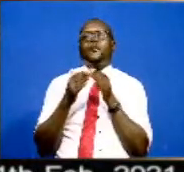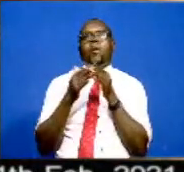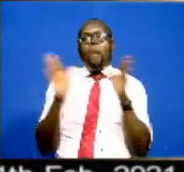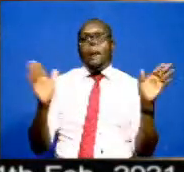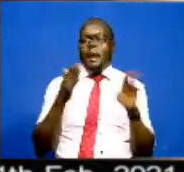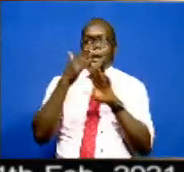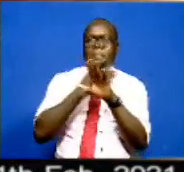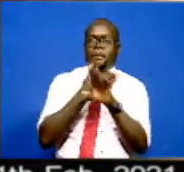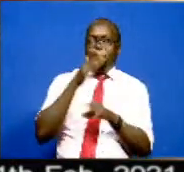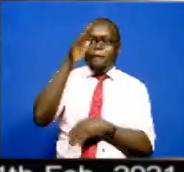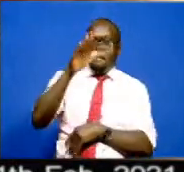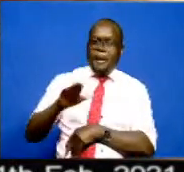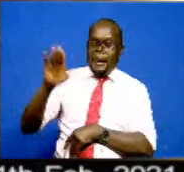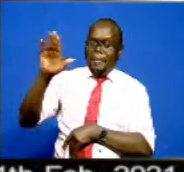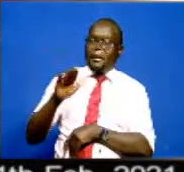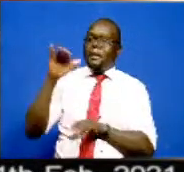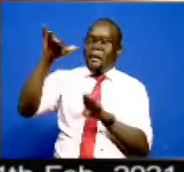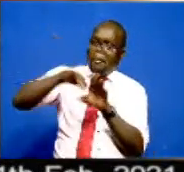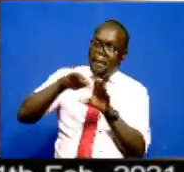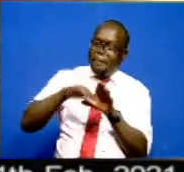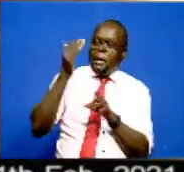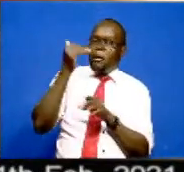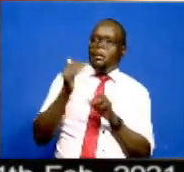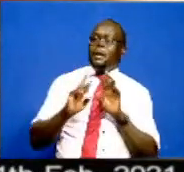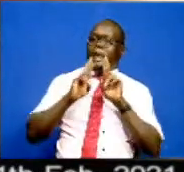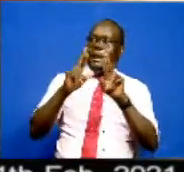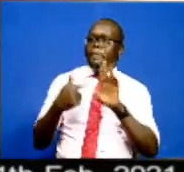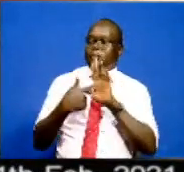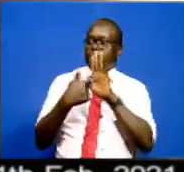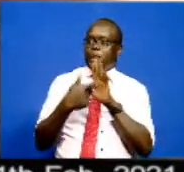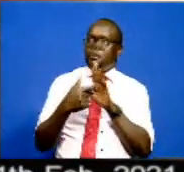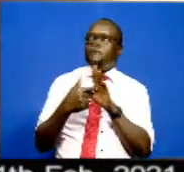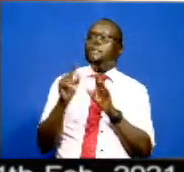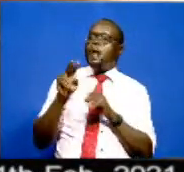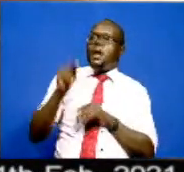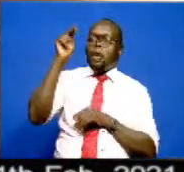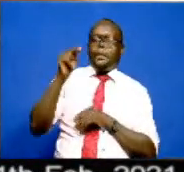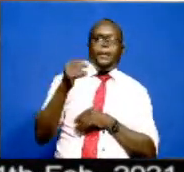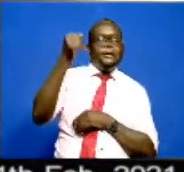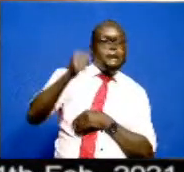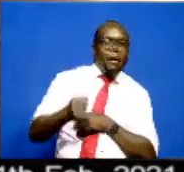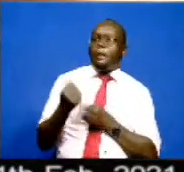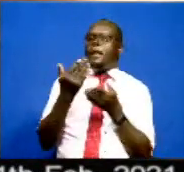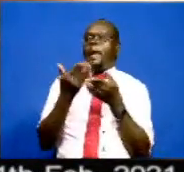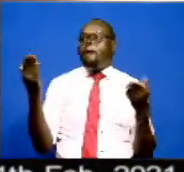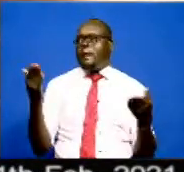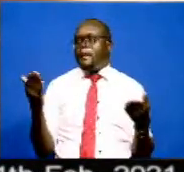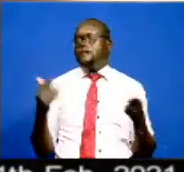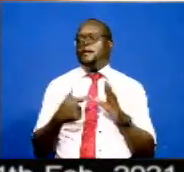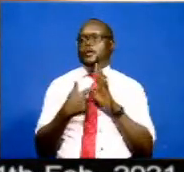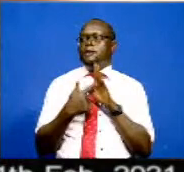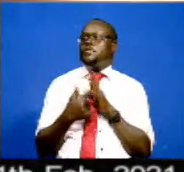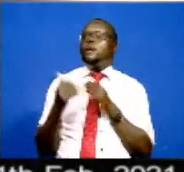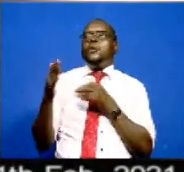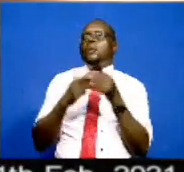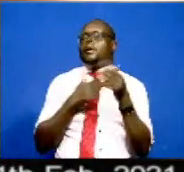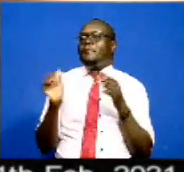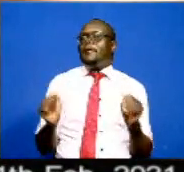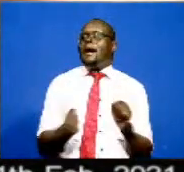before the floor of the House, because the report will show Suba North, Suba South. It will show all the MPs in those